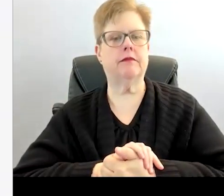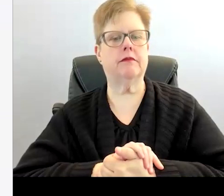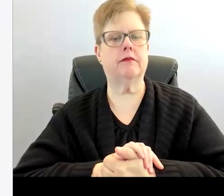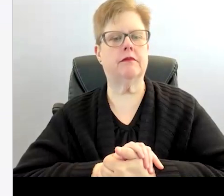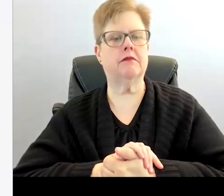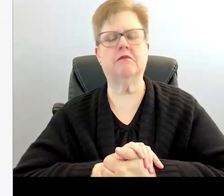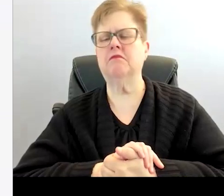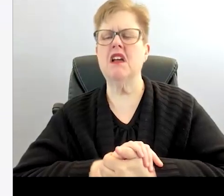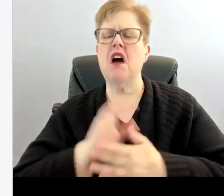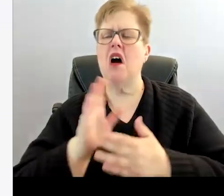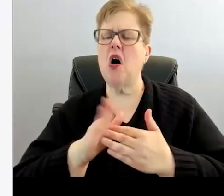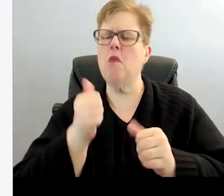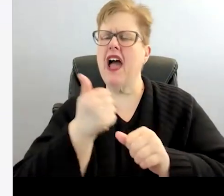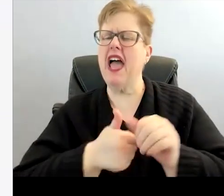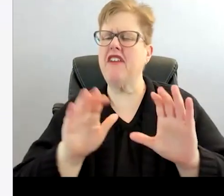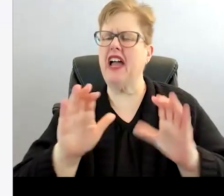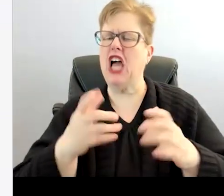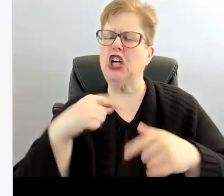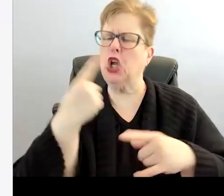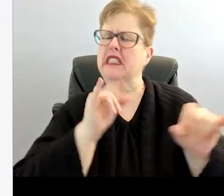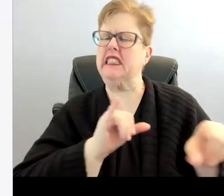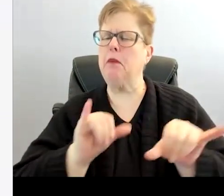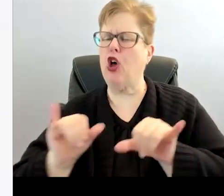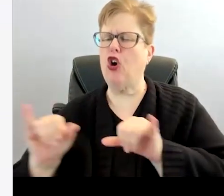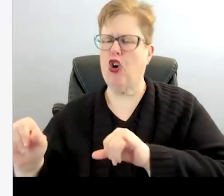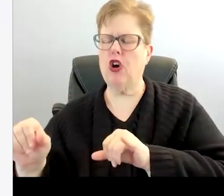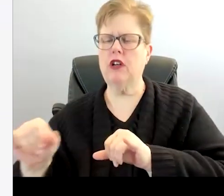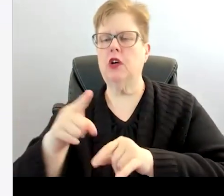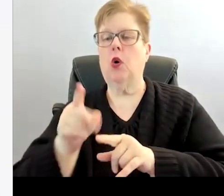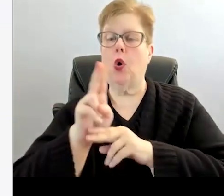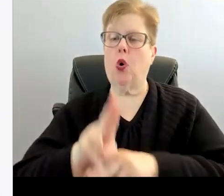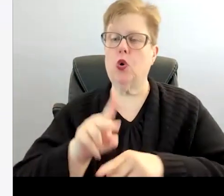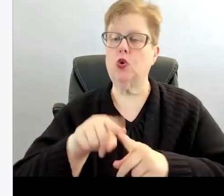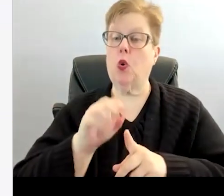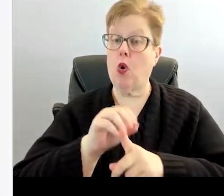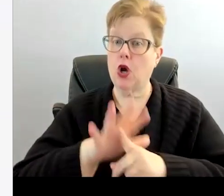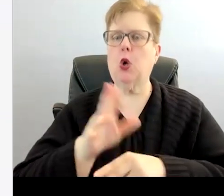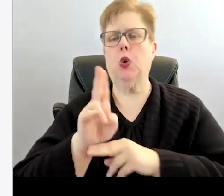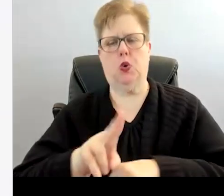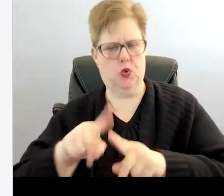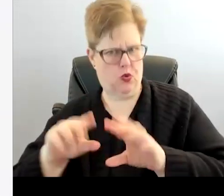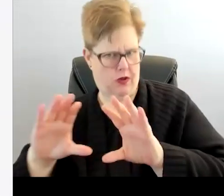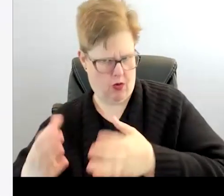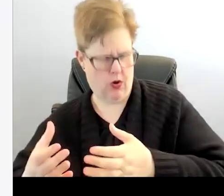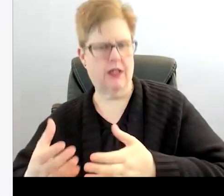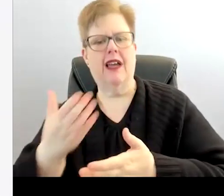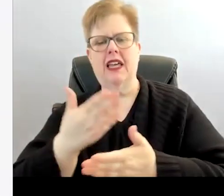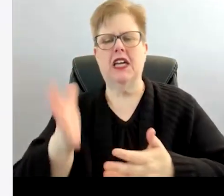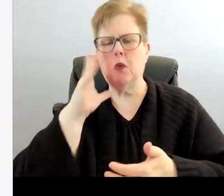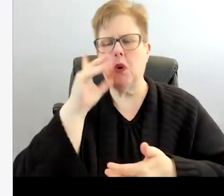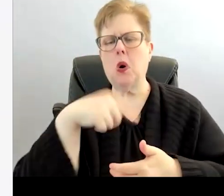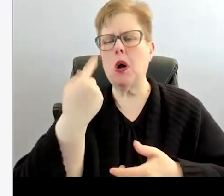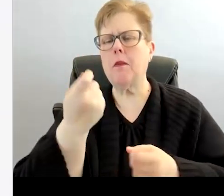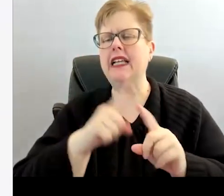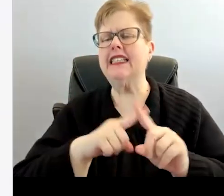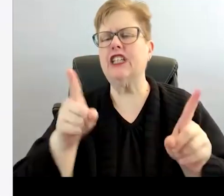similar for every course you're in. So as you get used to orientation, you are also getting used to your courses. Things are going to look a little bit